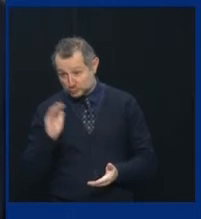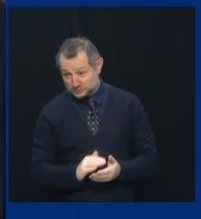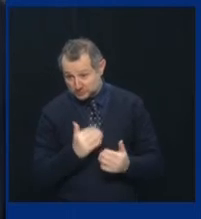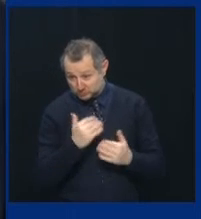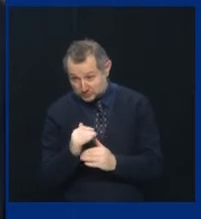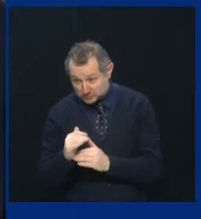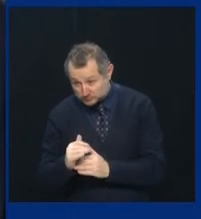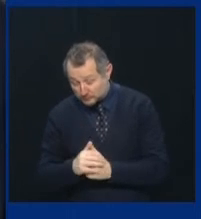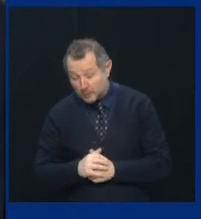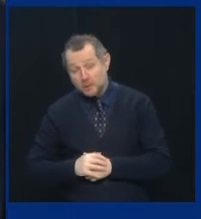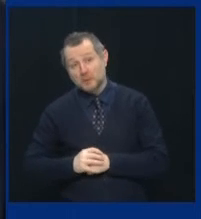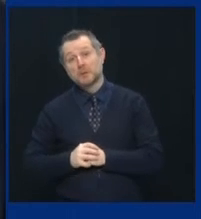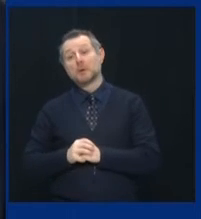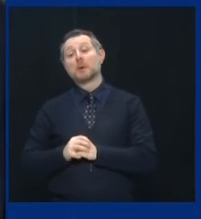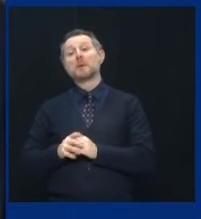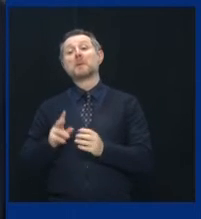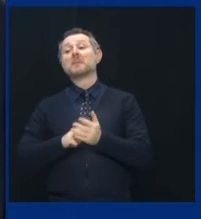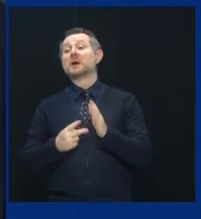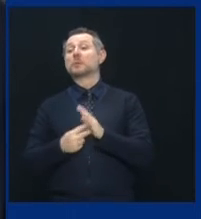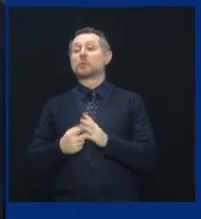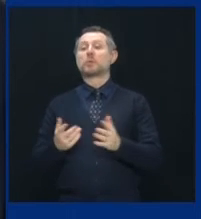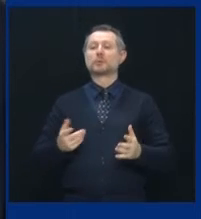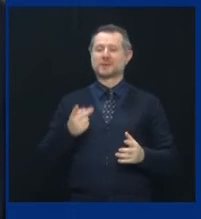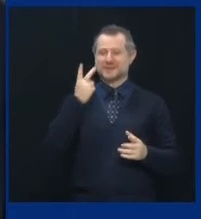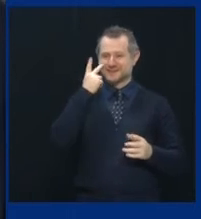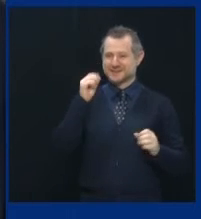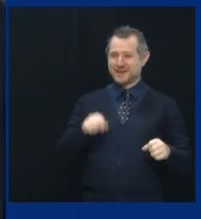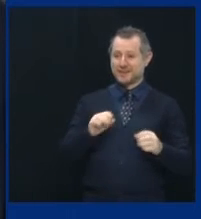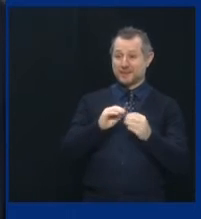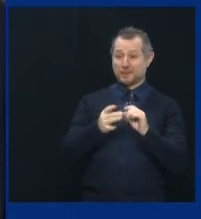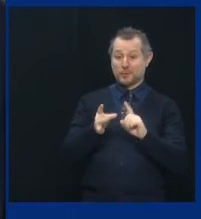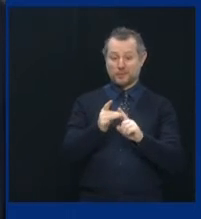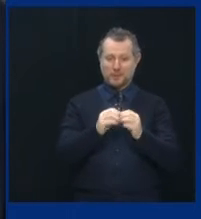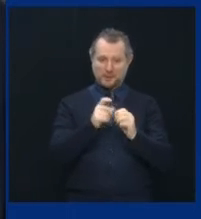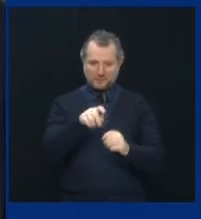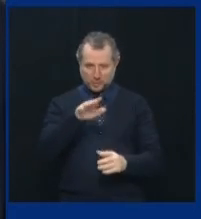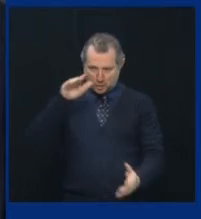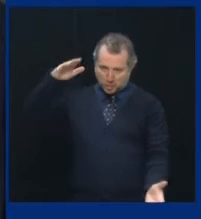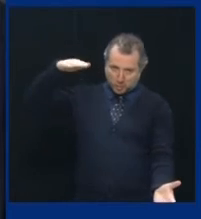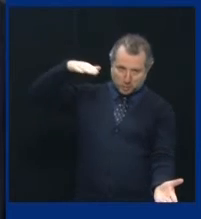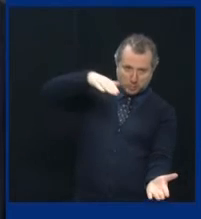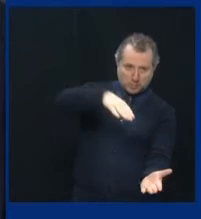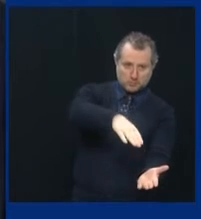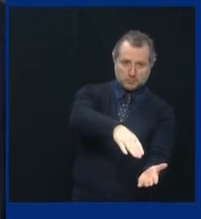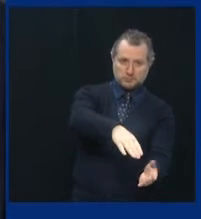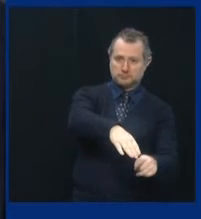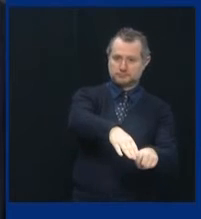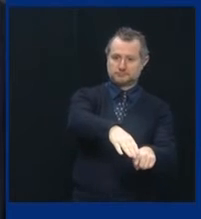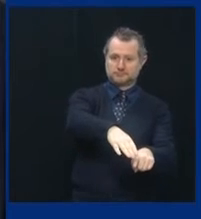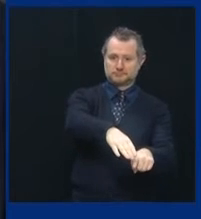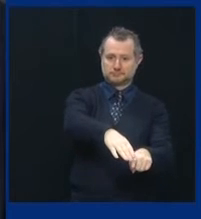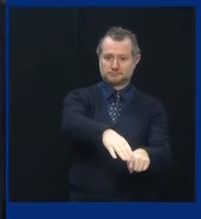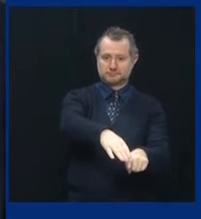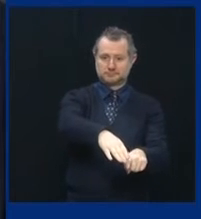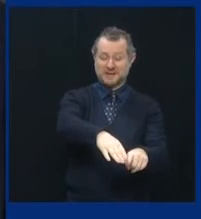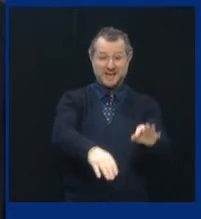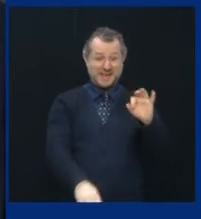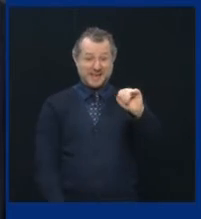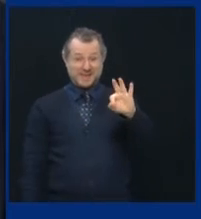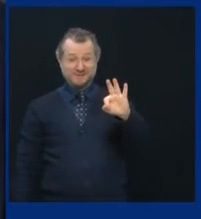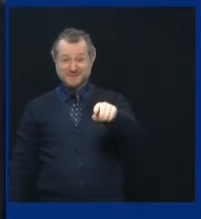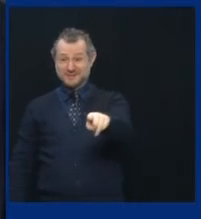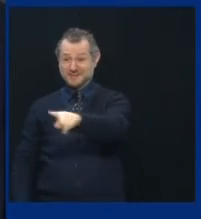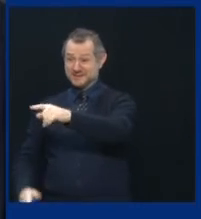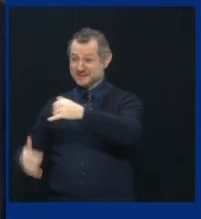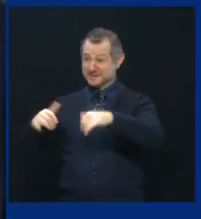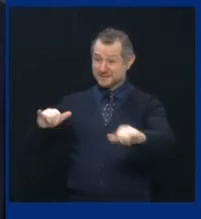restrictions, you would have to see a reduced rate. Why would you reduce restrictions when you see